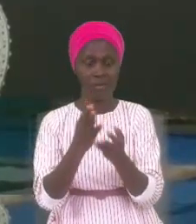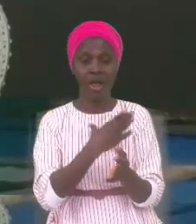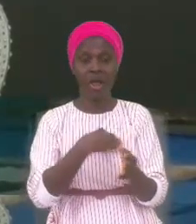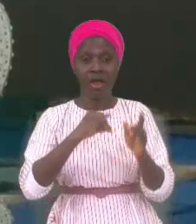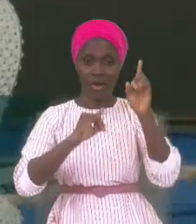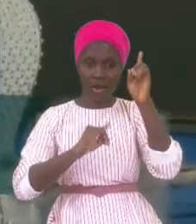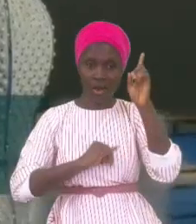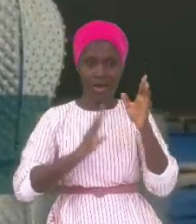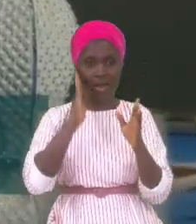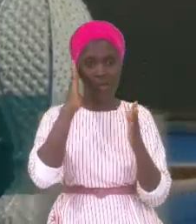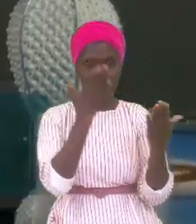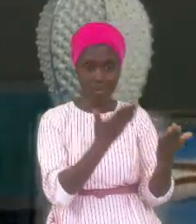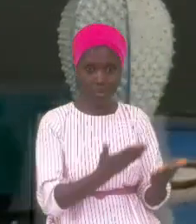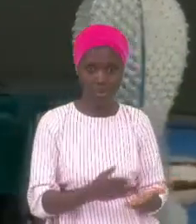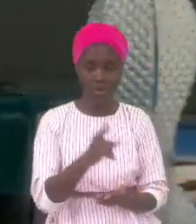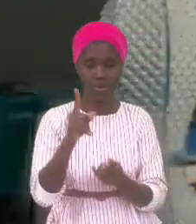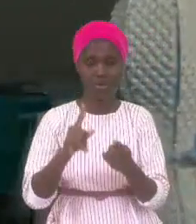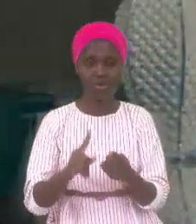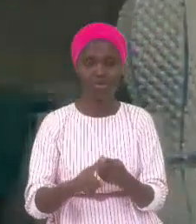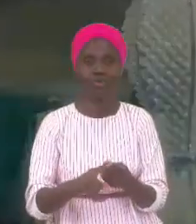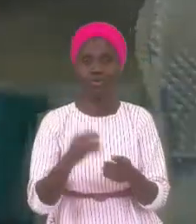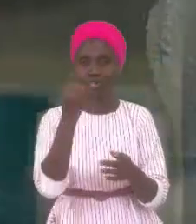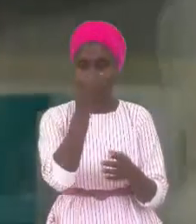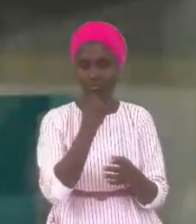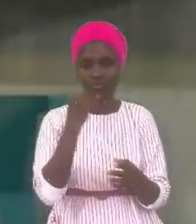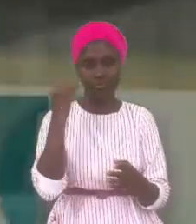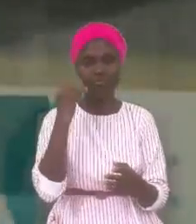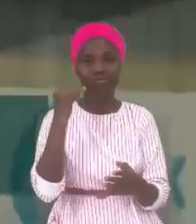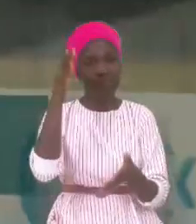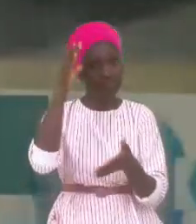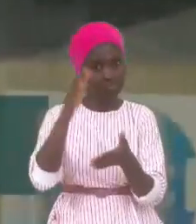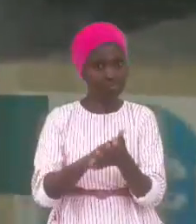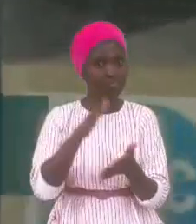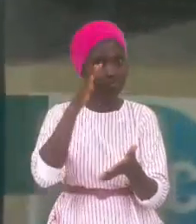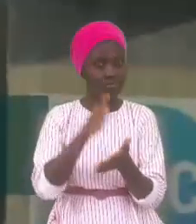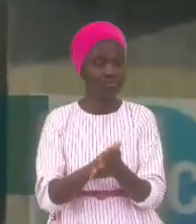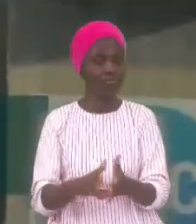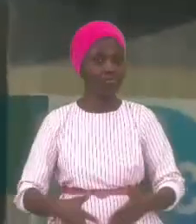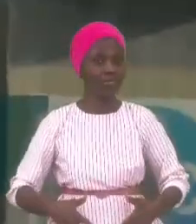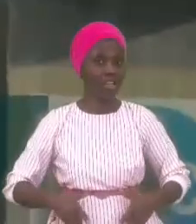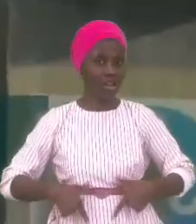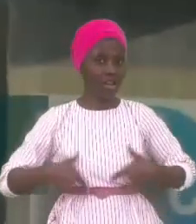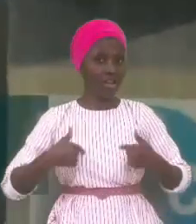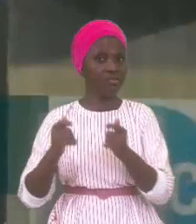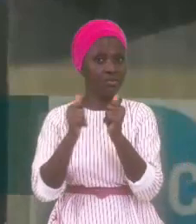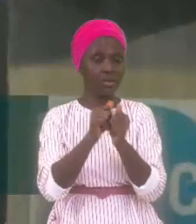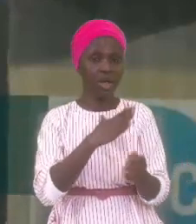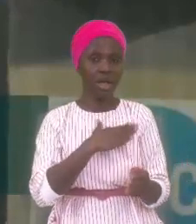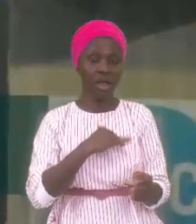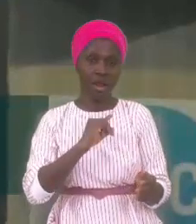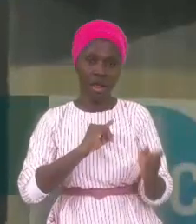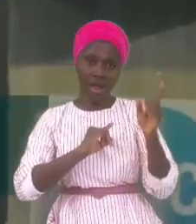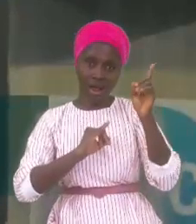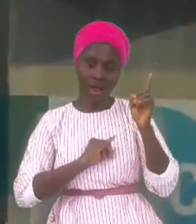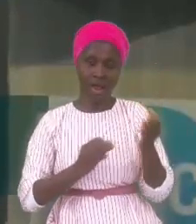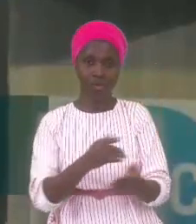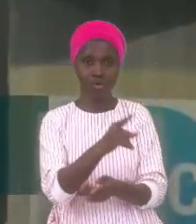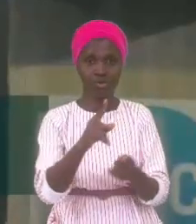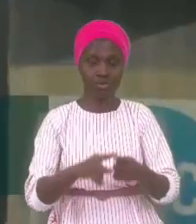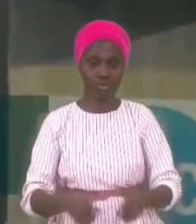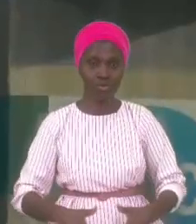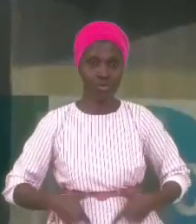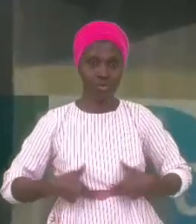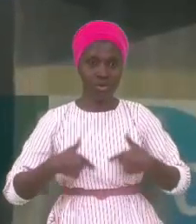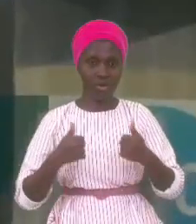to Zion. Husband and wife, they live together, and I want you to live on Mount Zion, and I want you to live to